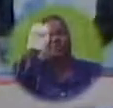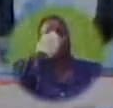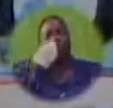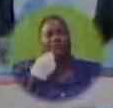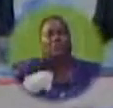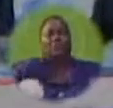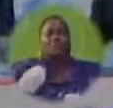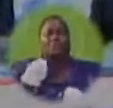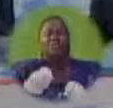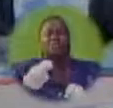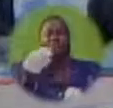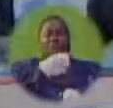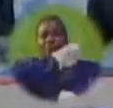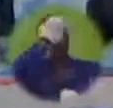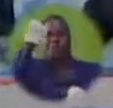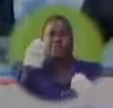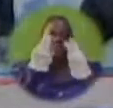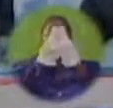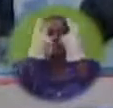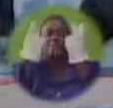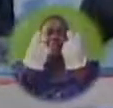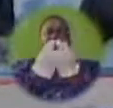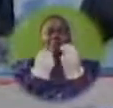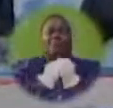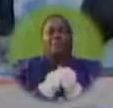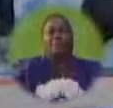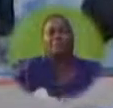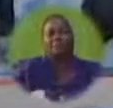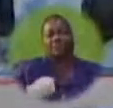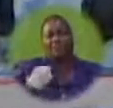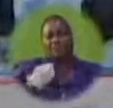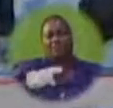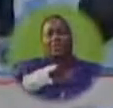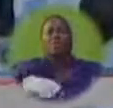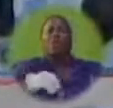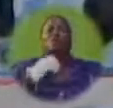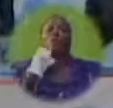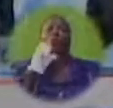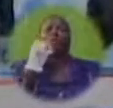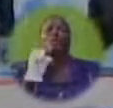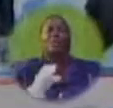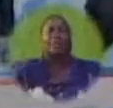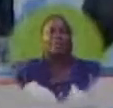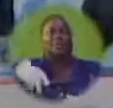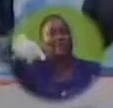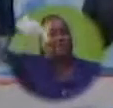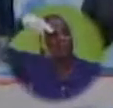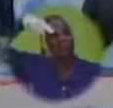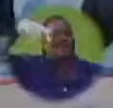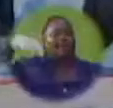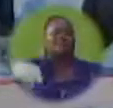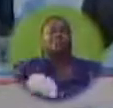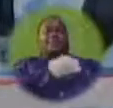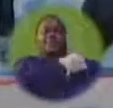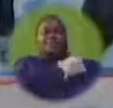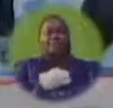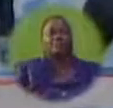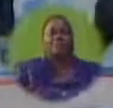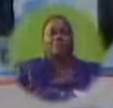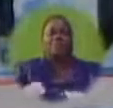and the Eastern Caribbean, Michael Barford, paid a courtesy call on Prime Minister, the Honorable Dr. Baldwin Spencer, on